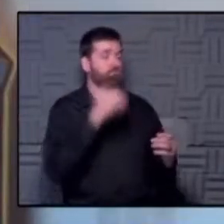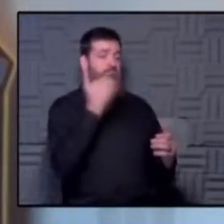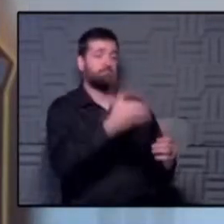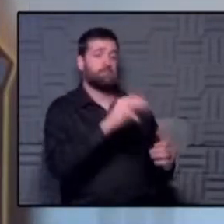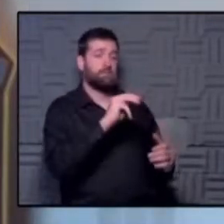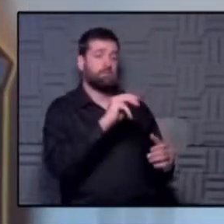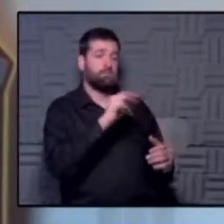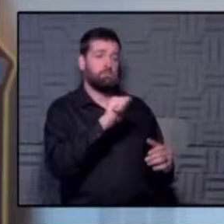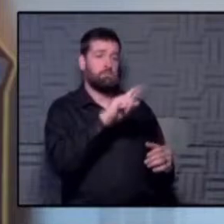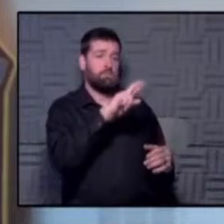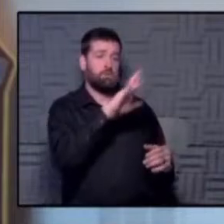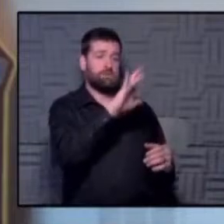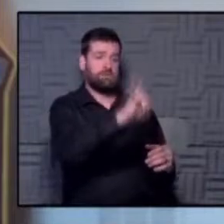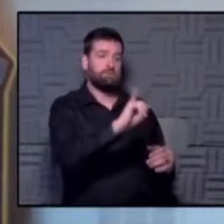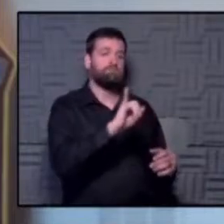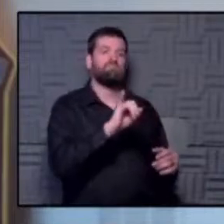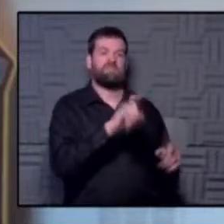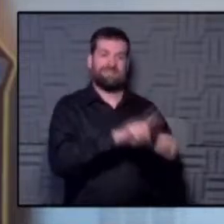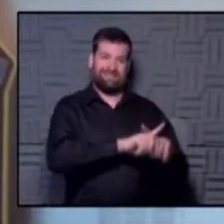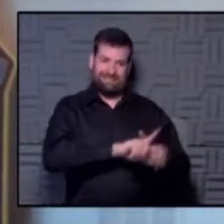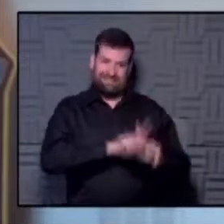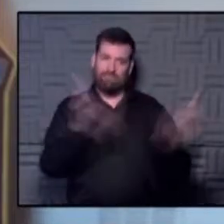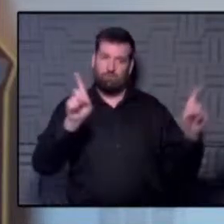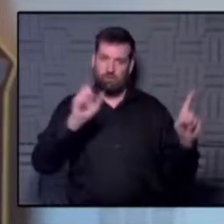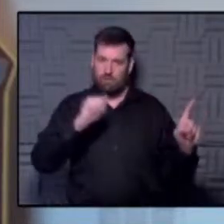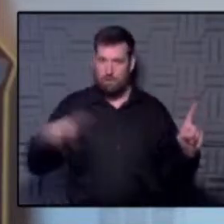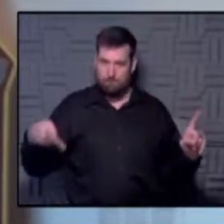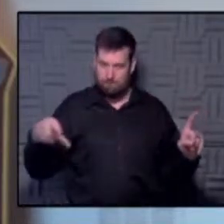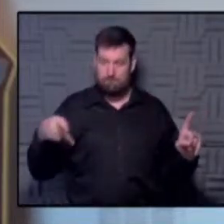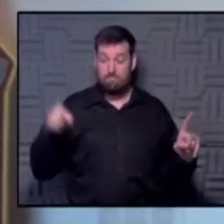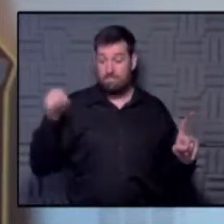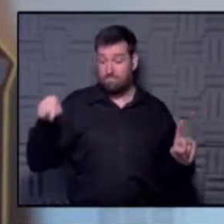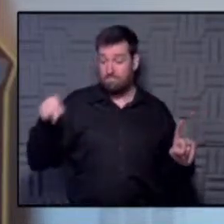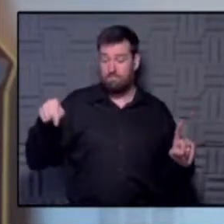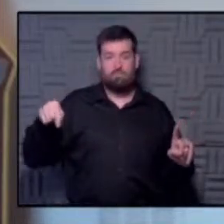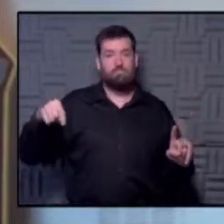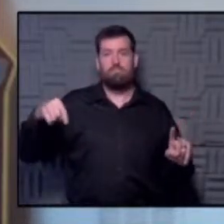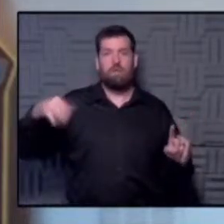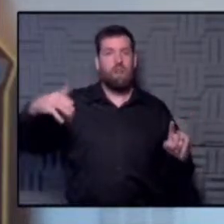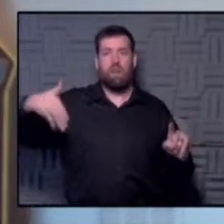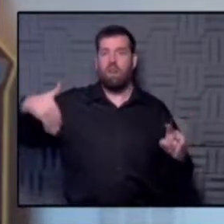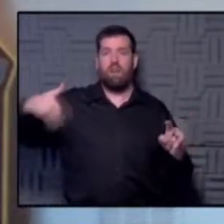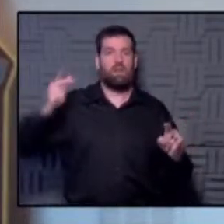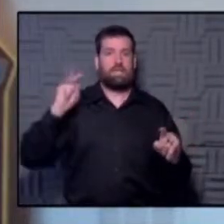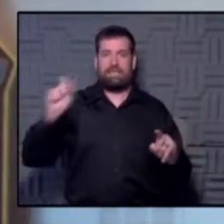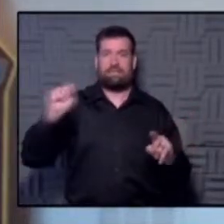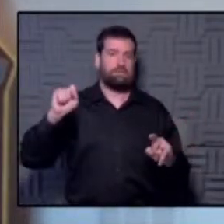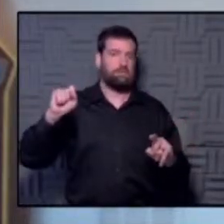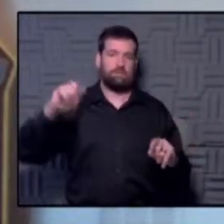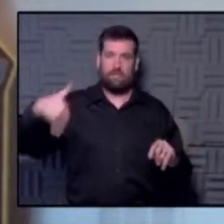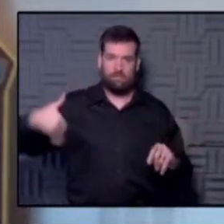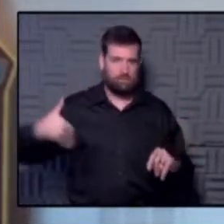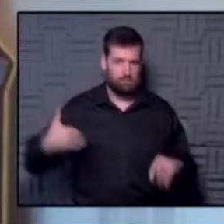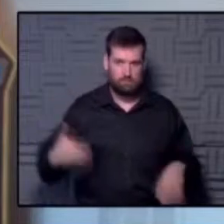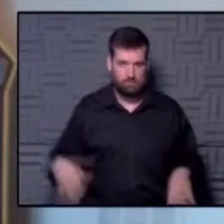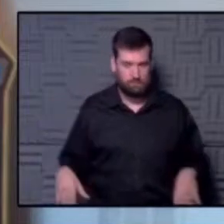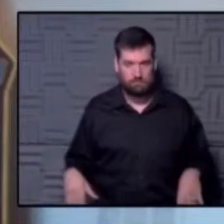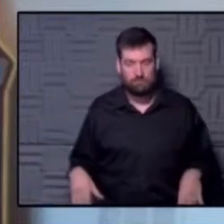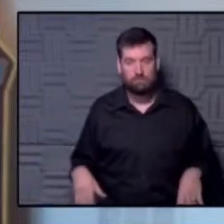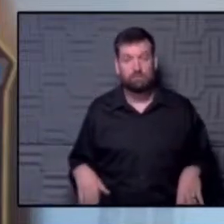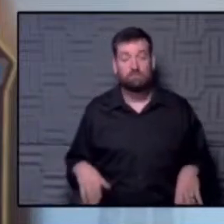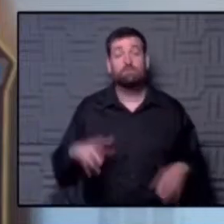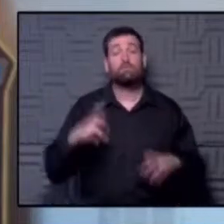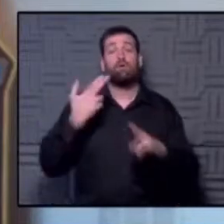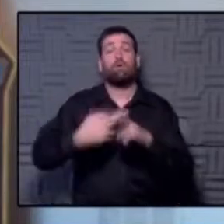to reemphasize, this is a different app, and this new app doesn't exist in Kansas yet. There is an app